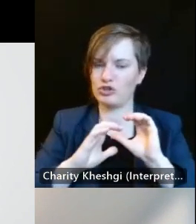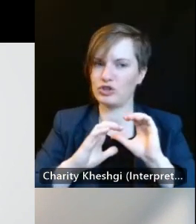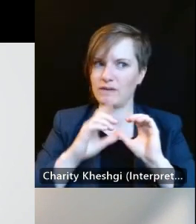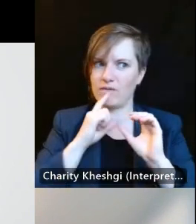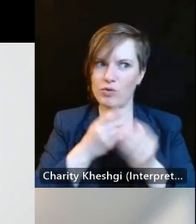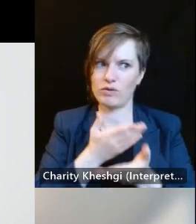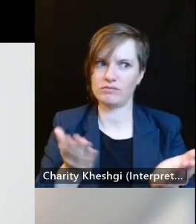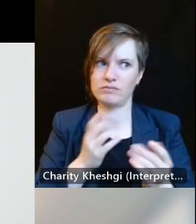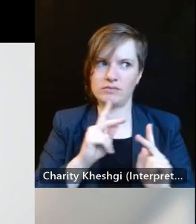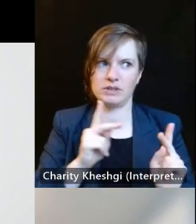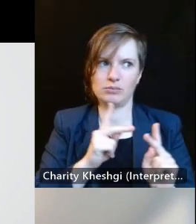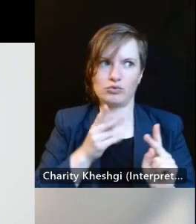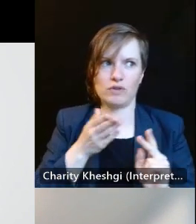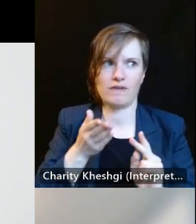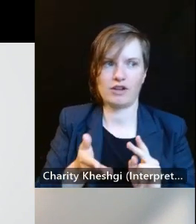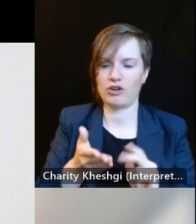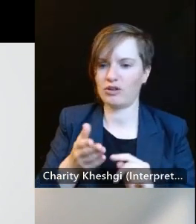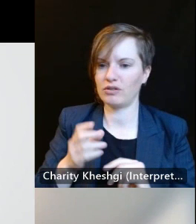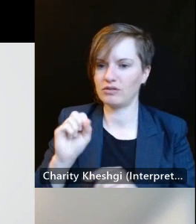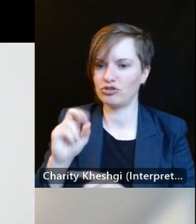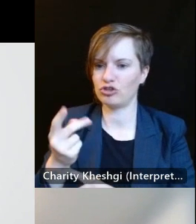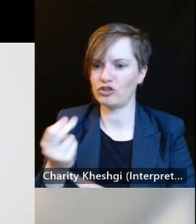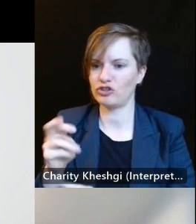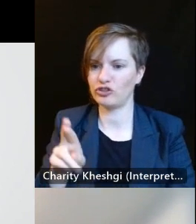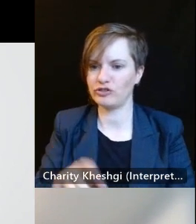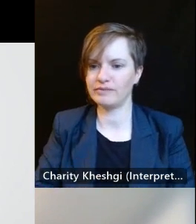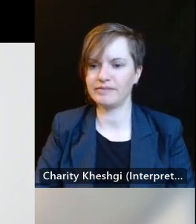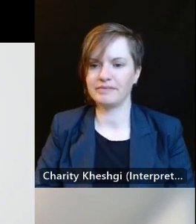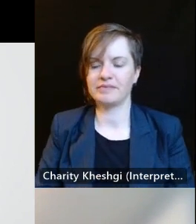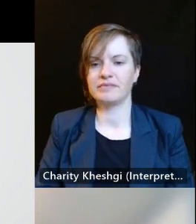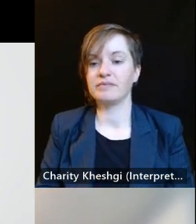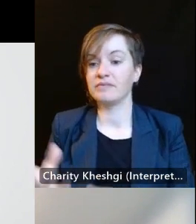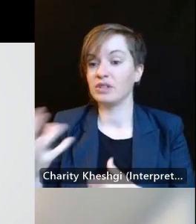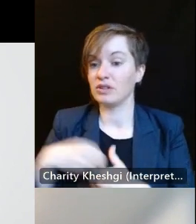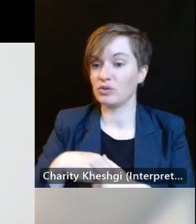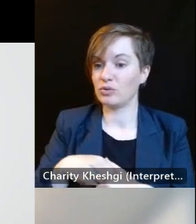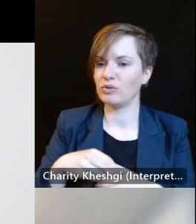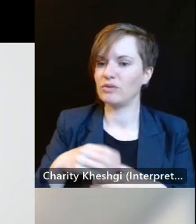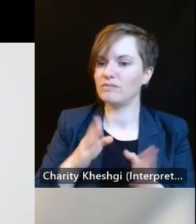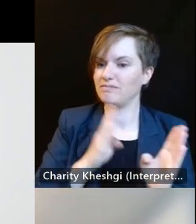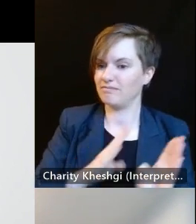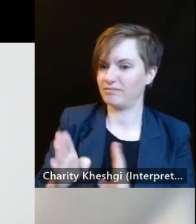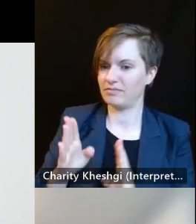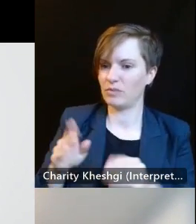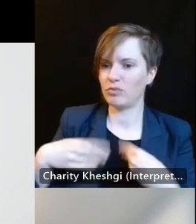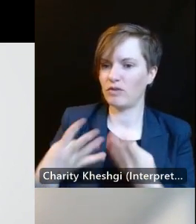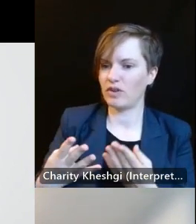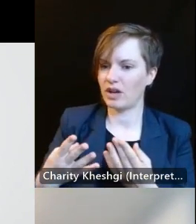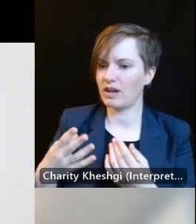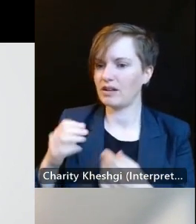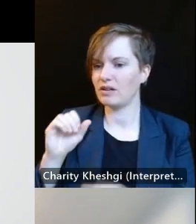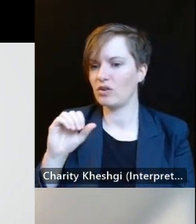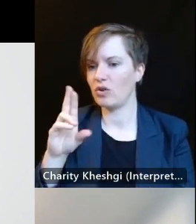That includes having a plan to provide auxiliary aids and services when necessary.